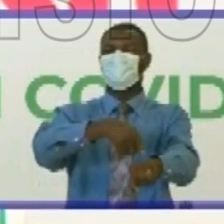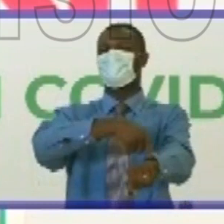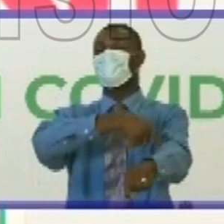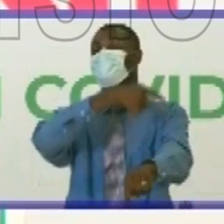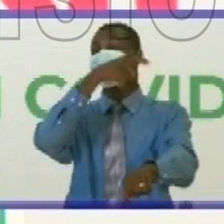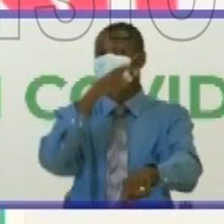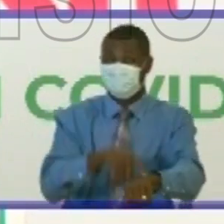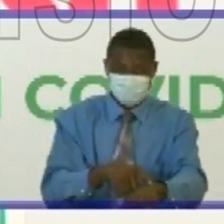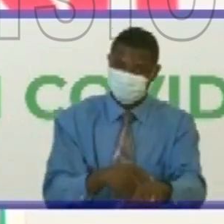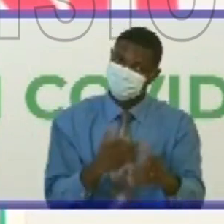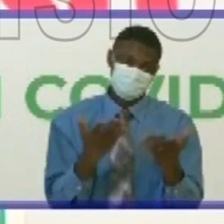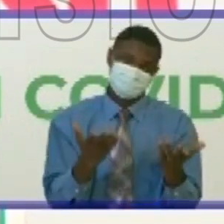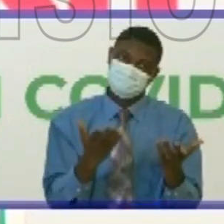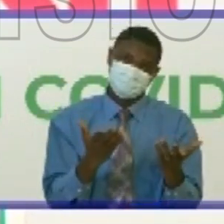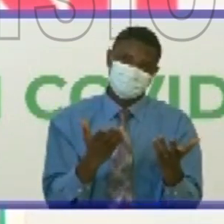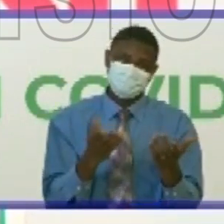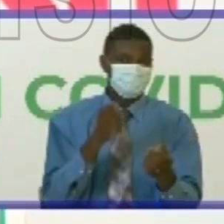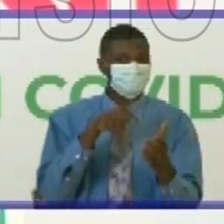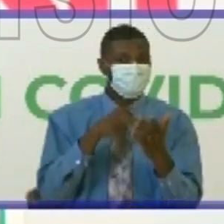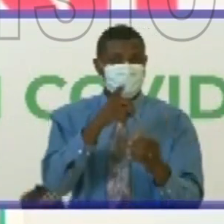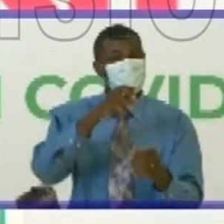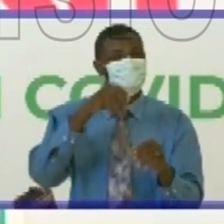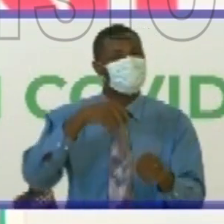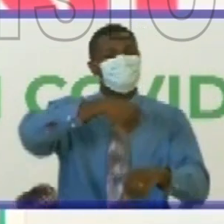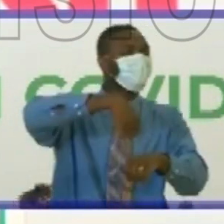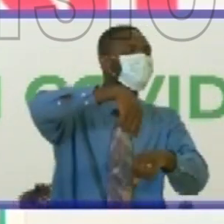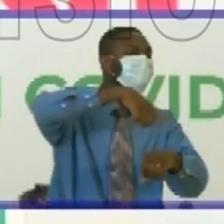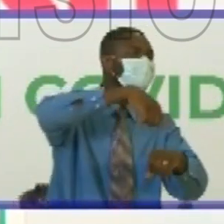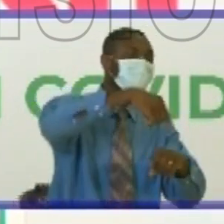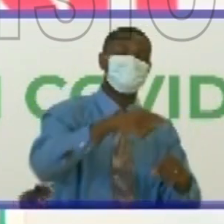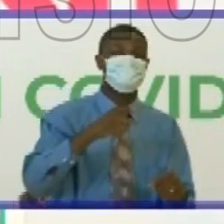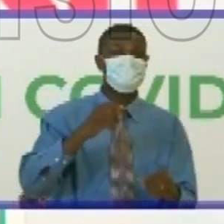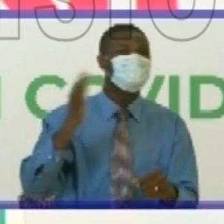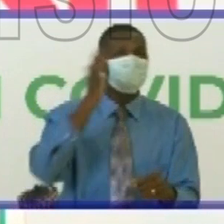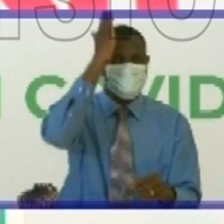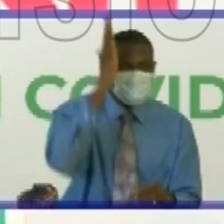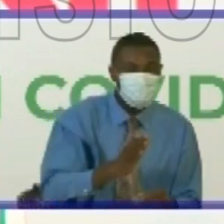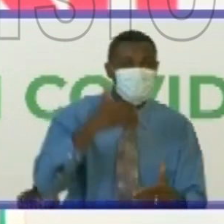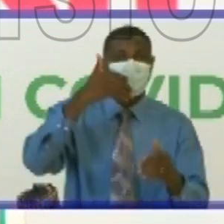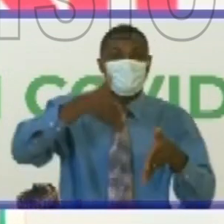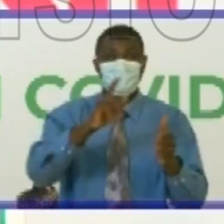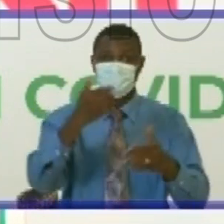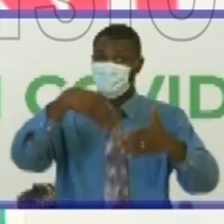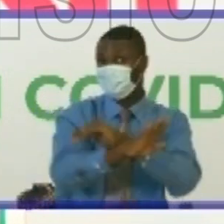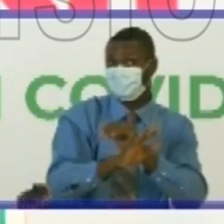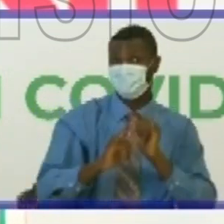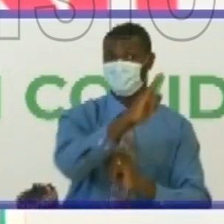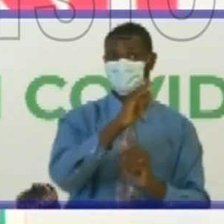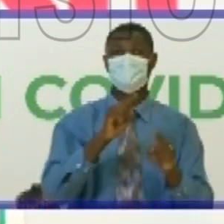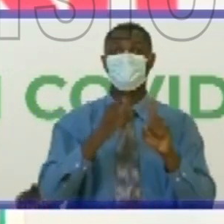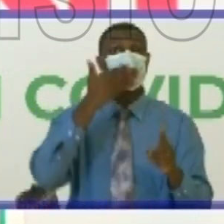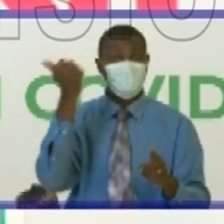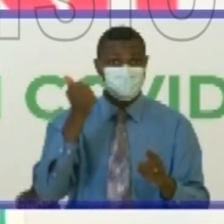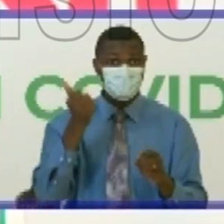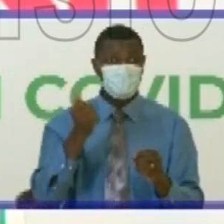sort this out, then you don't need to go onto the portal. You'll still be allowed to board, but it will be much, much easier for you if you have